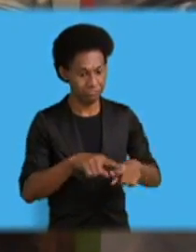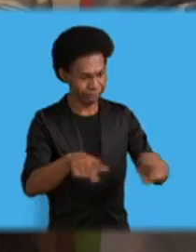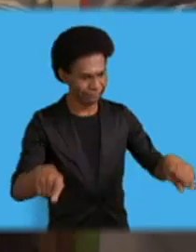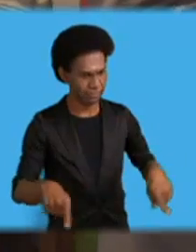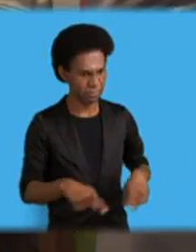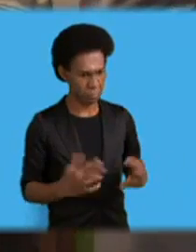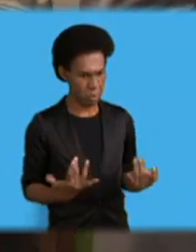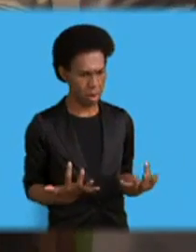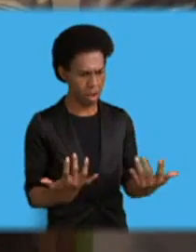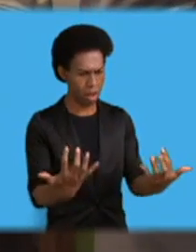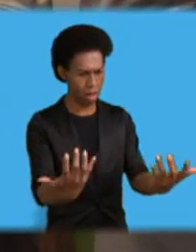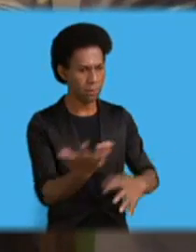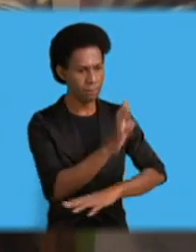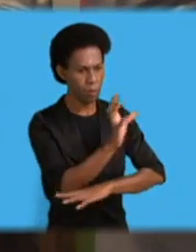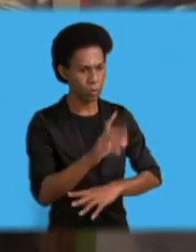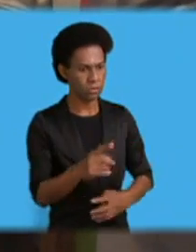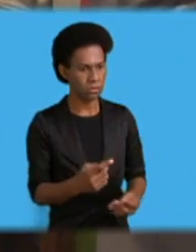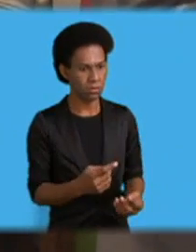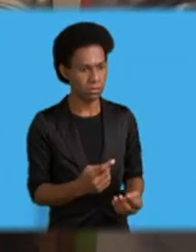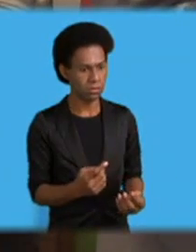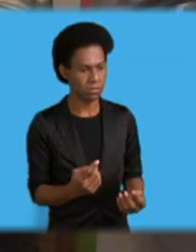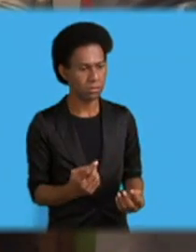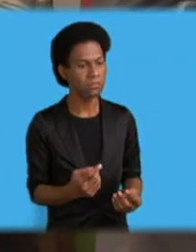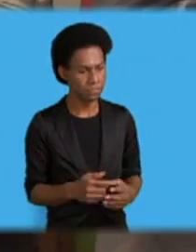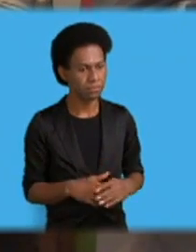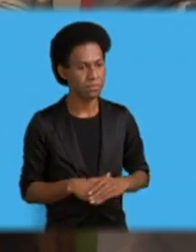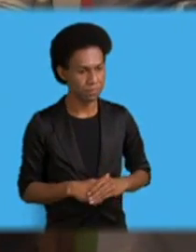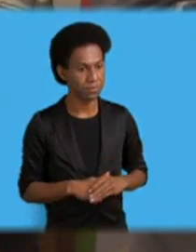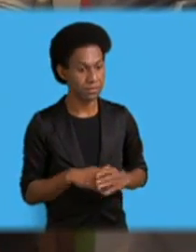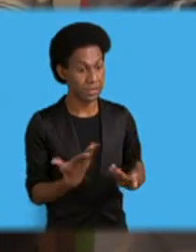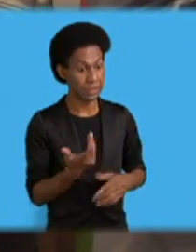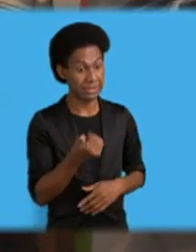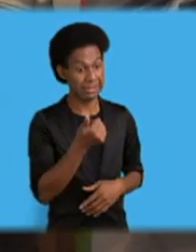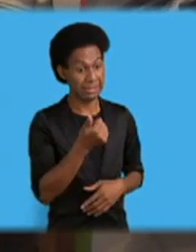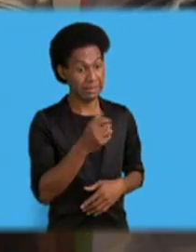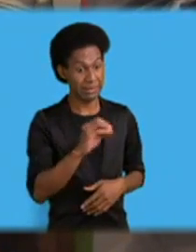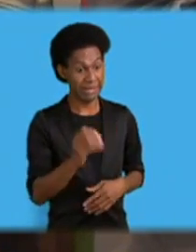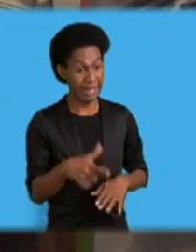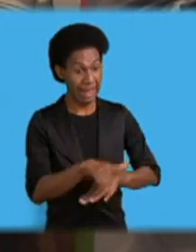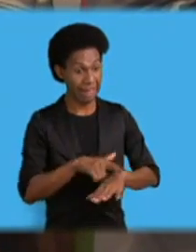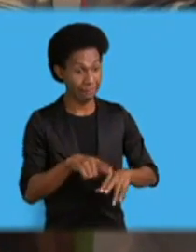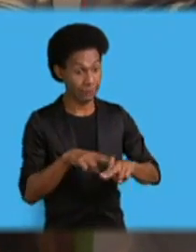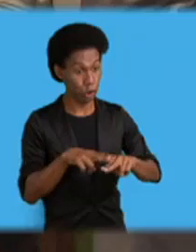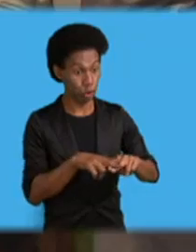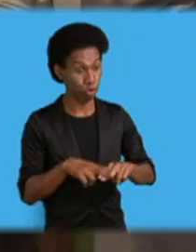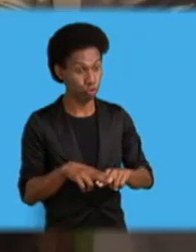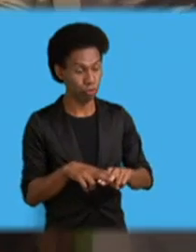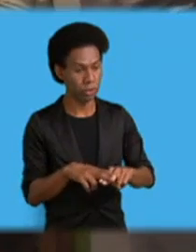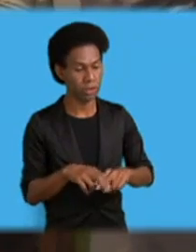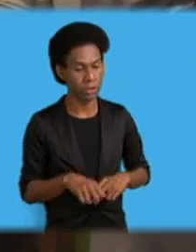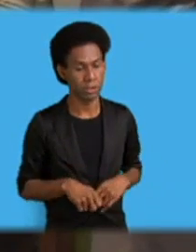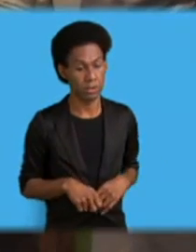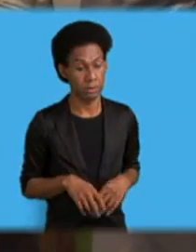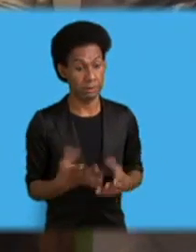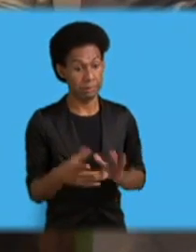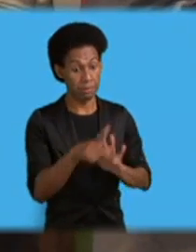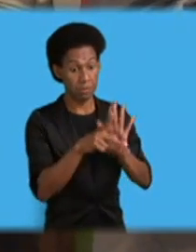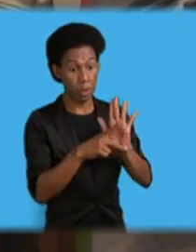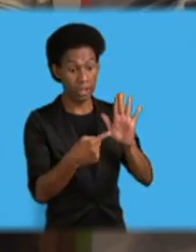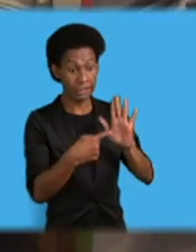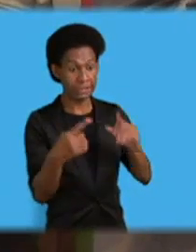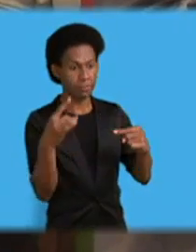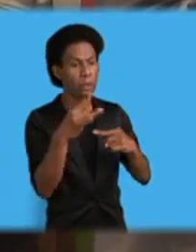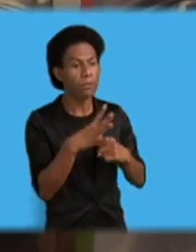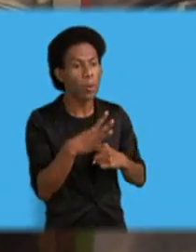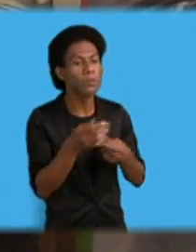land mass. The Fiji National Forest Policy emphasizes sustainable forest management and improvement of the